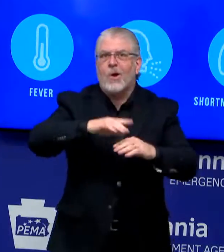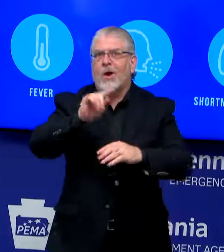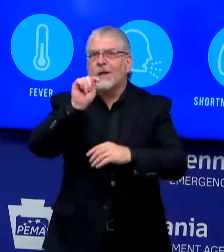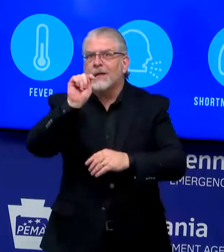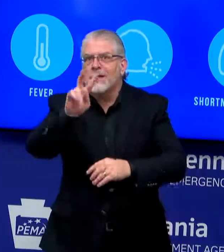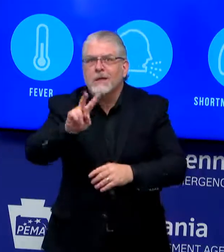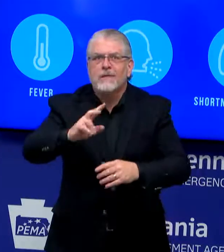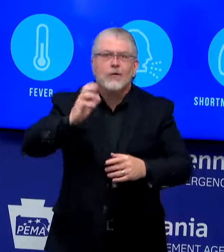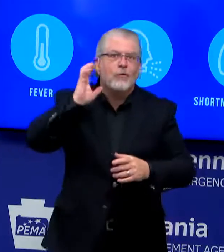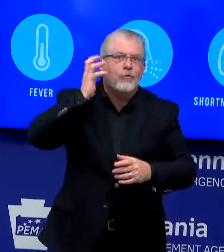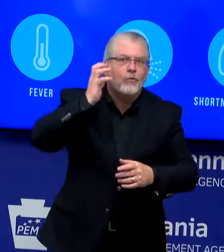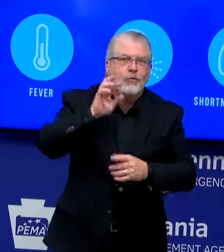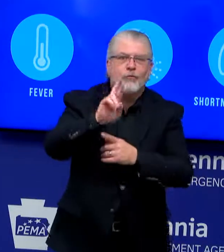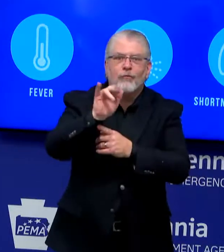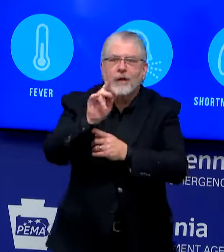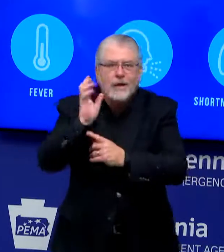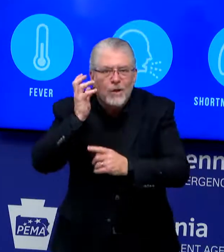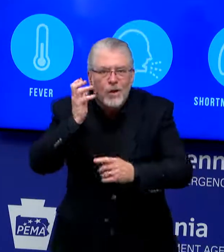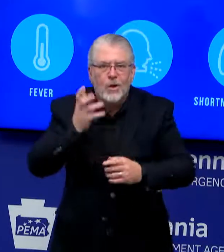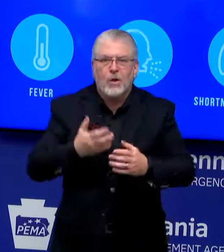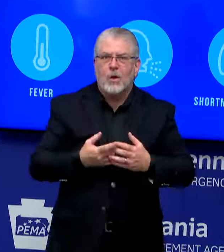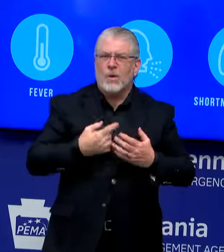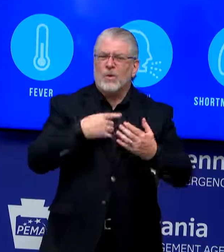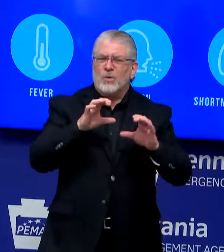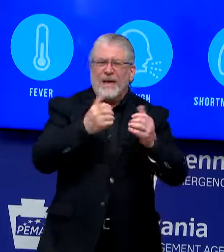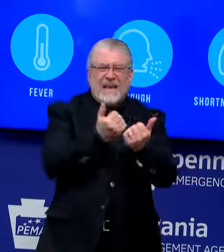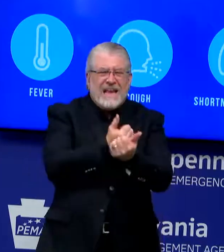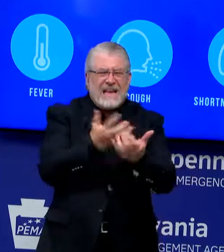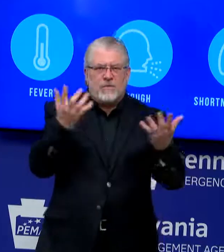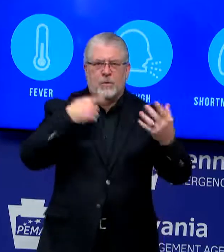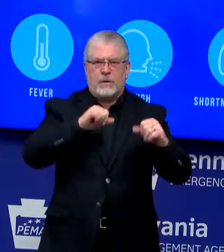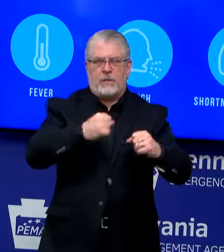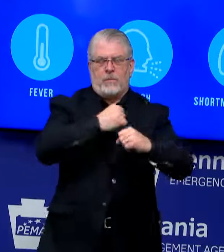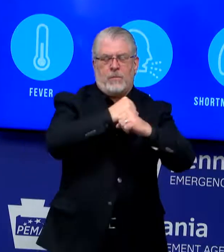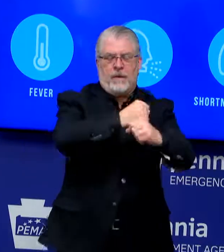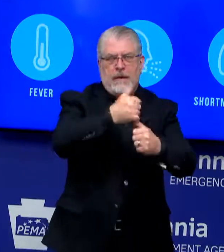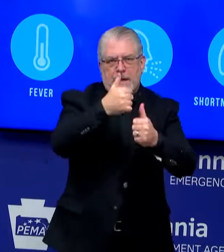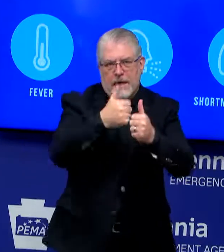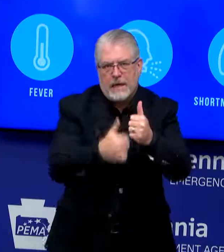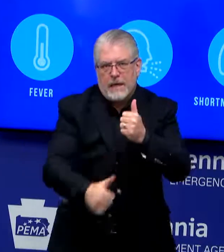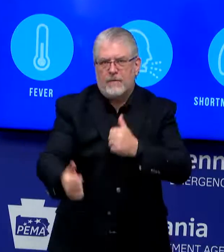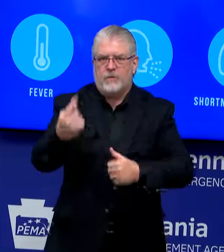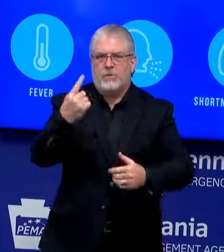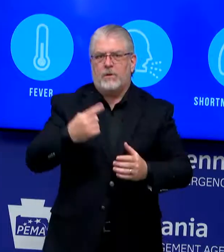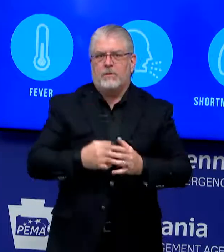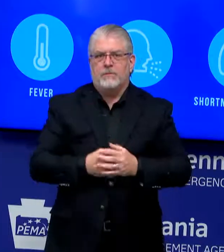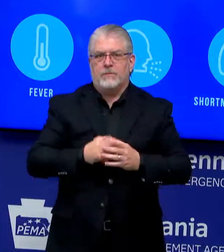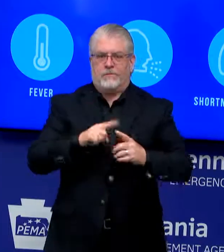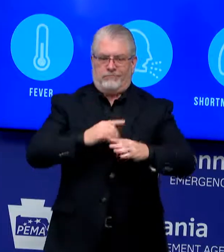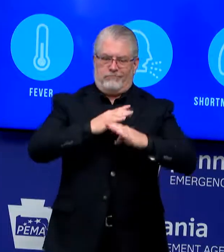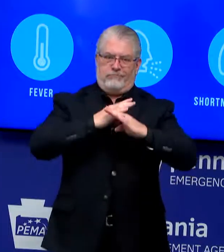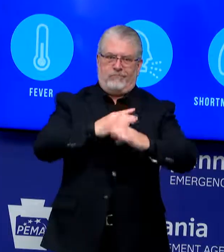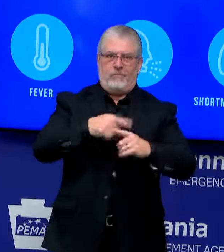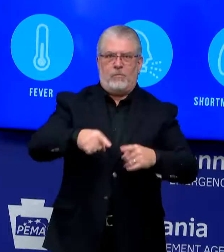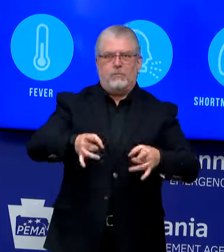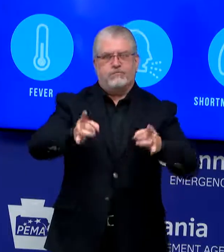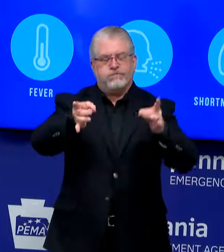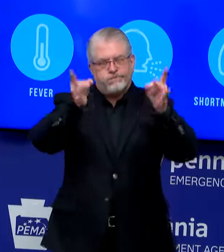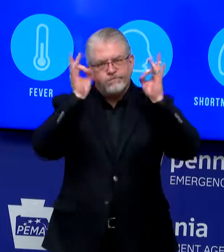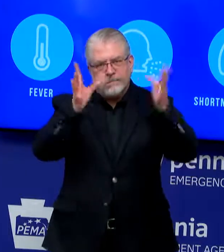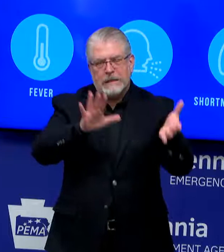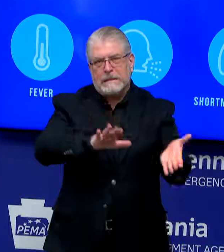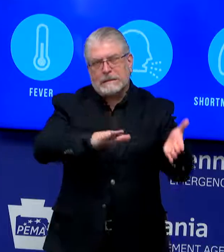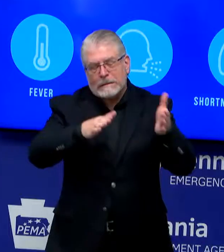community to try to protect really everyone, of course, in Pennsylvania against this deadly virus. And then